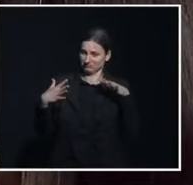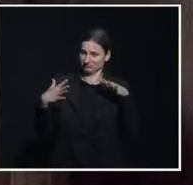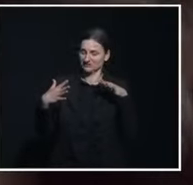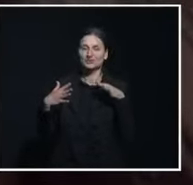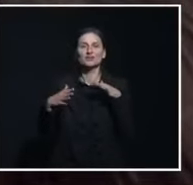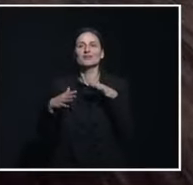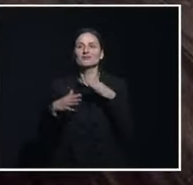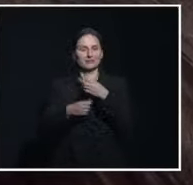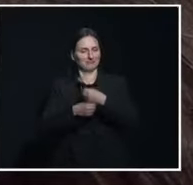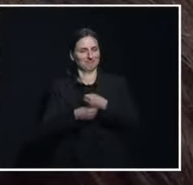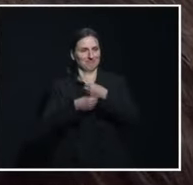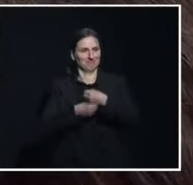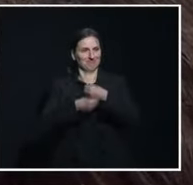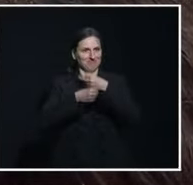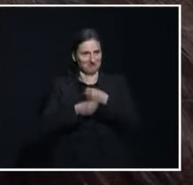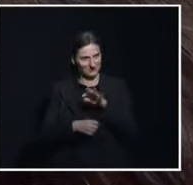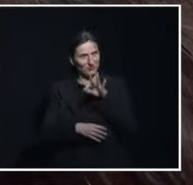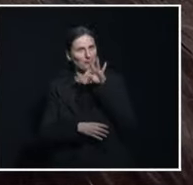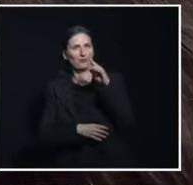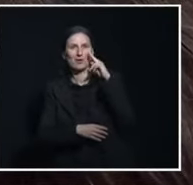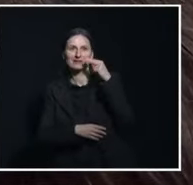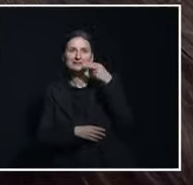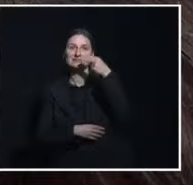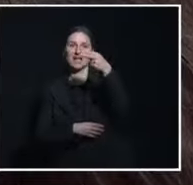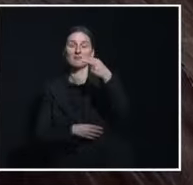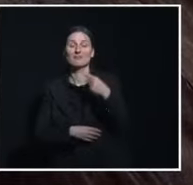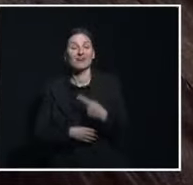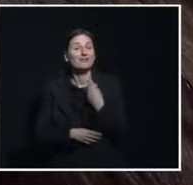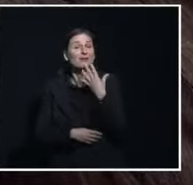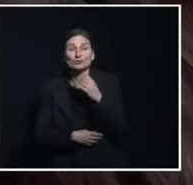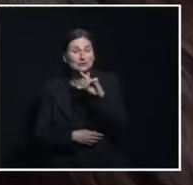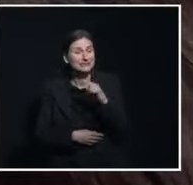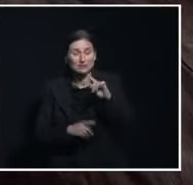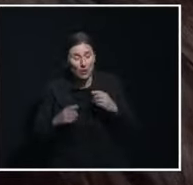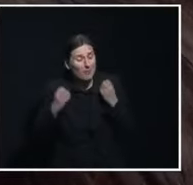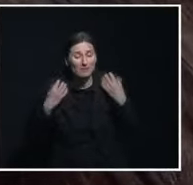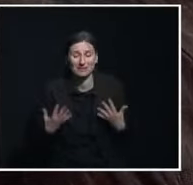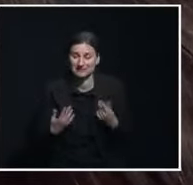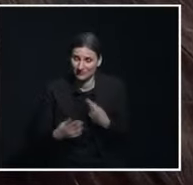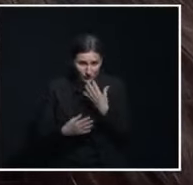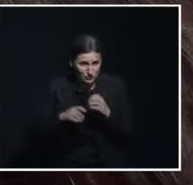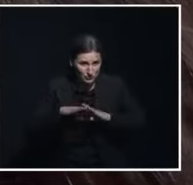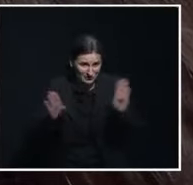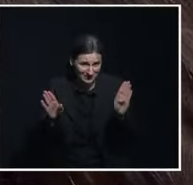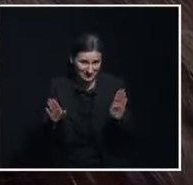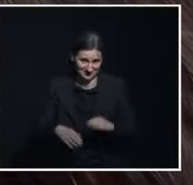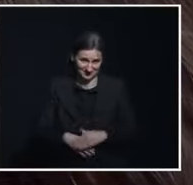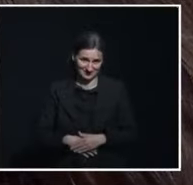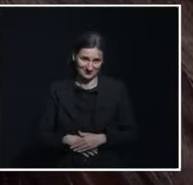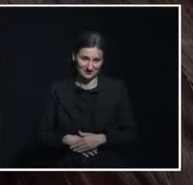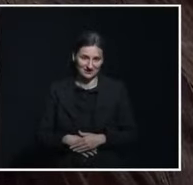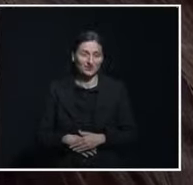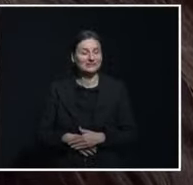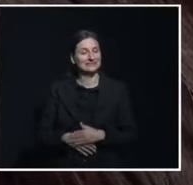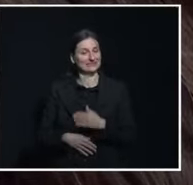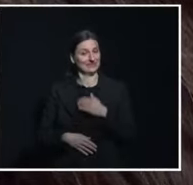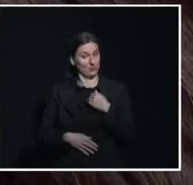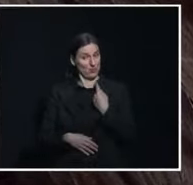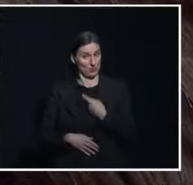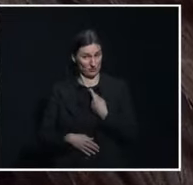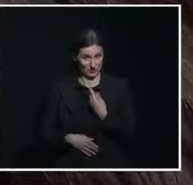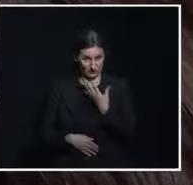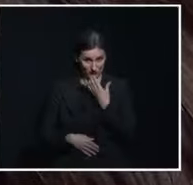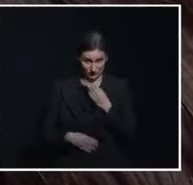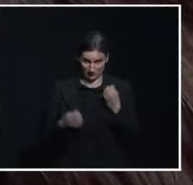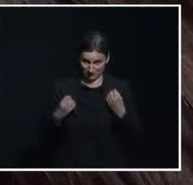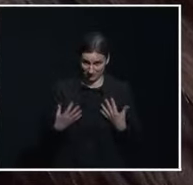they are standing up for, because we never want this kind of thing to happen again. And not only to us, not only